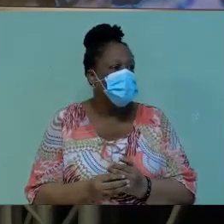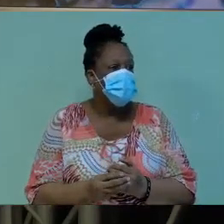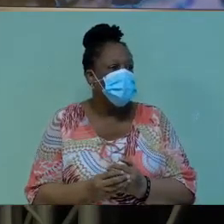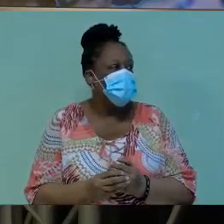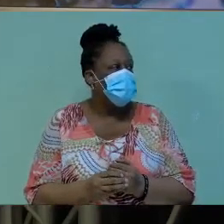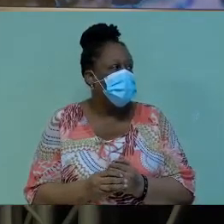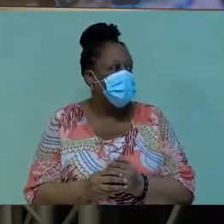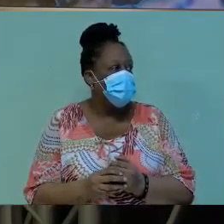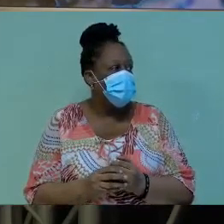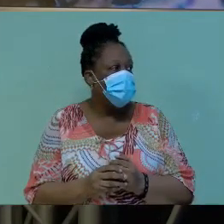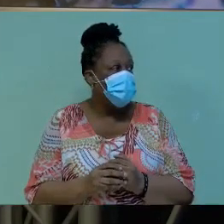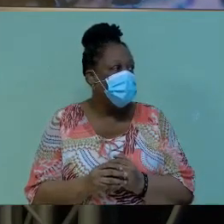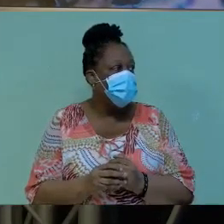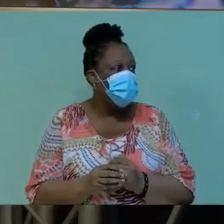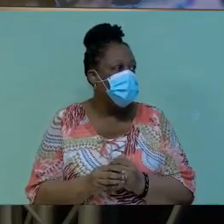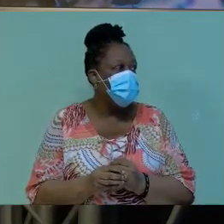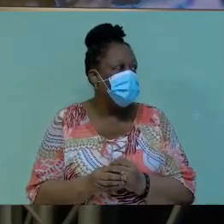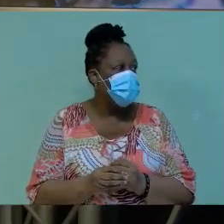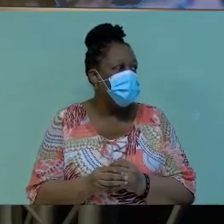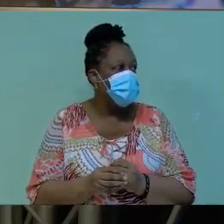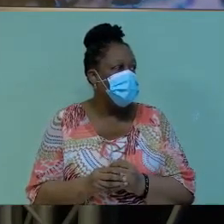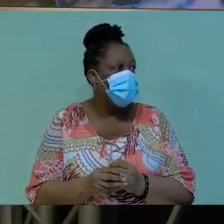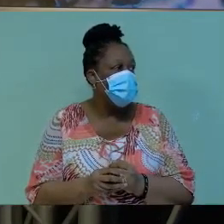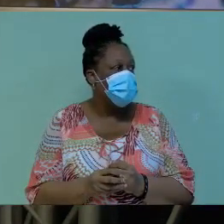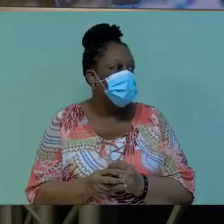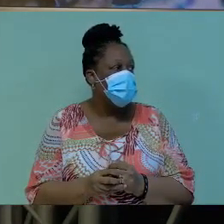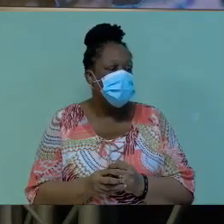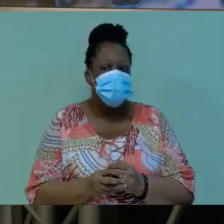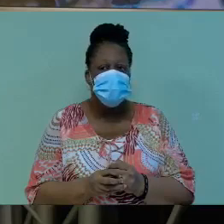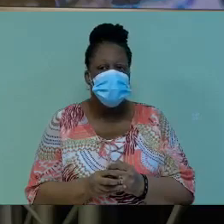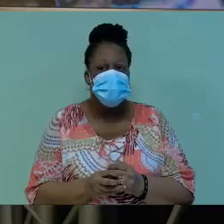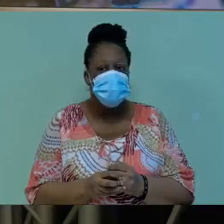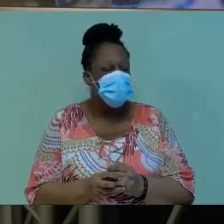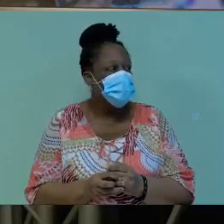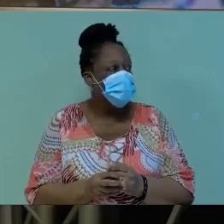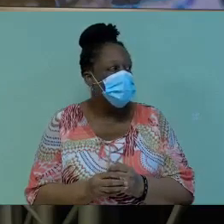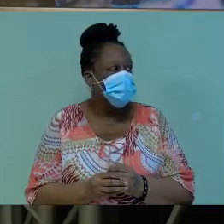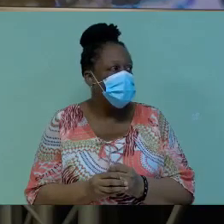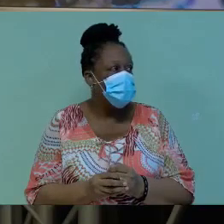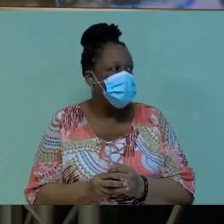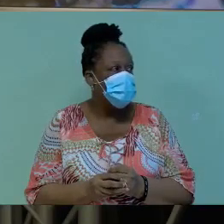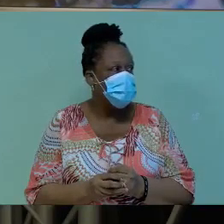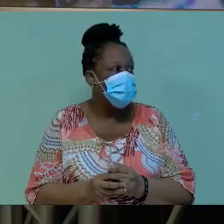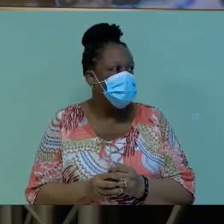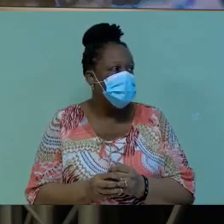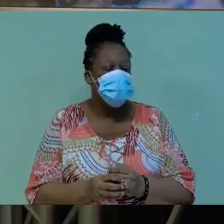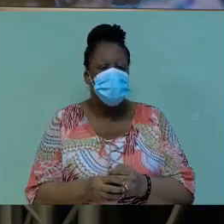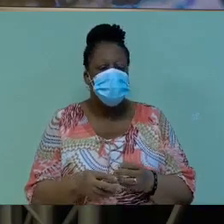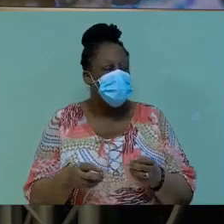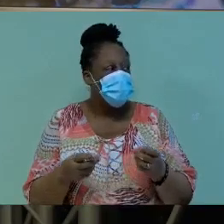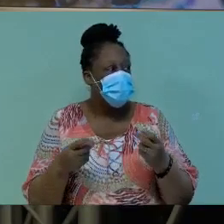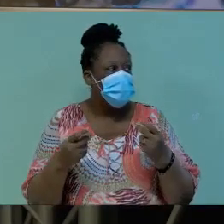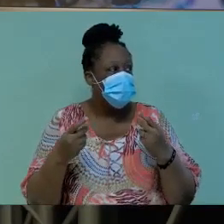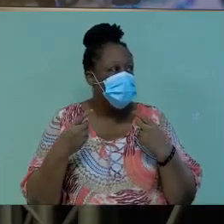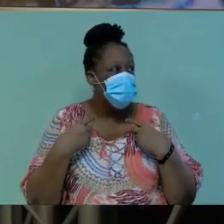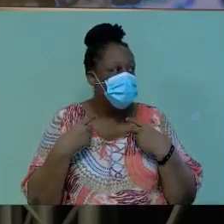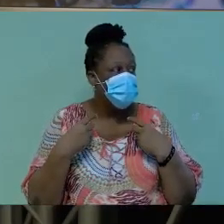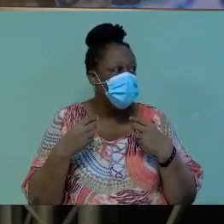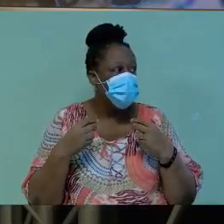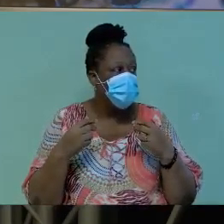activated one of its call sites in line with the guidelines of the emergency management and